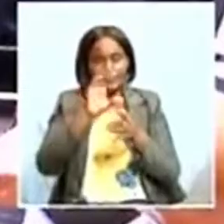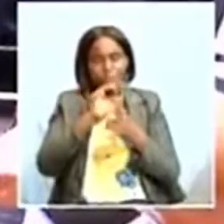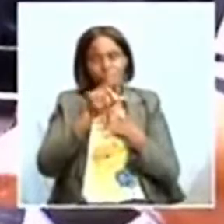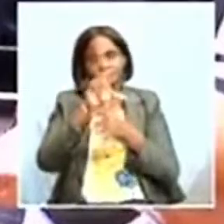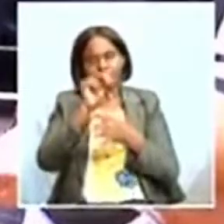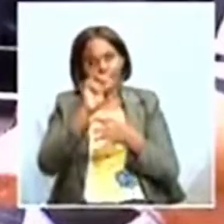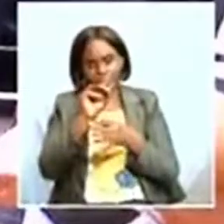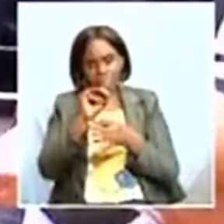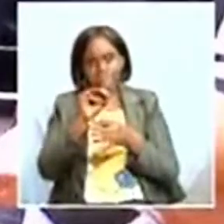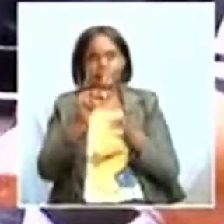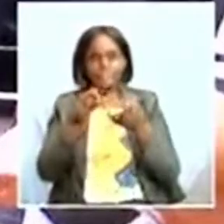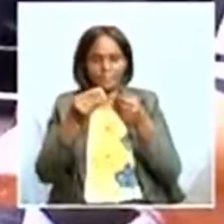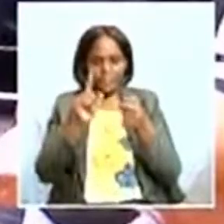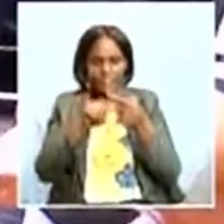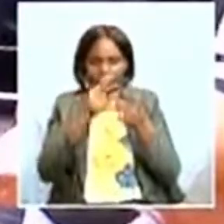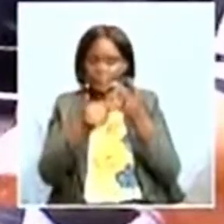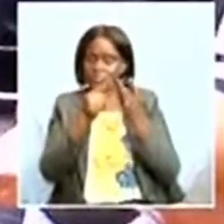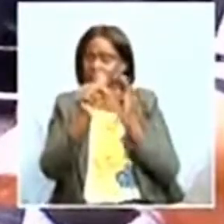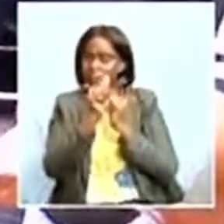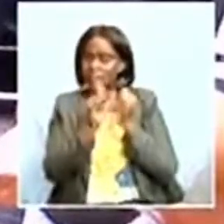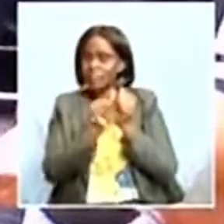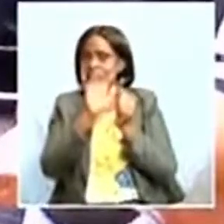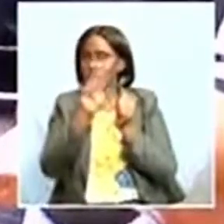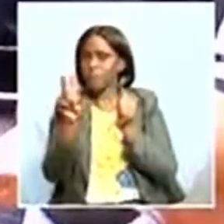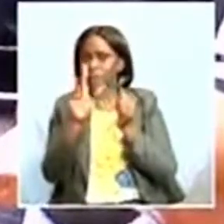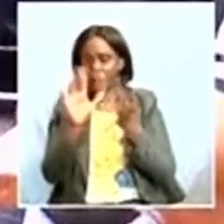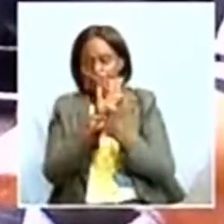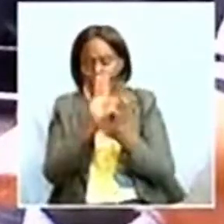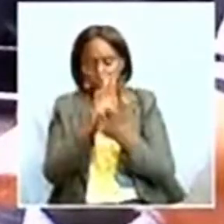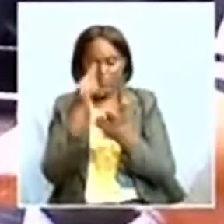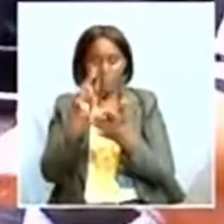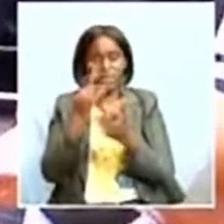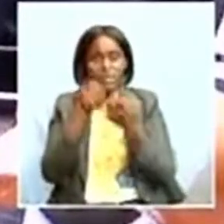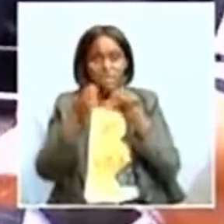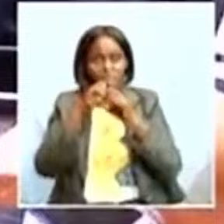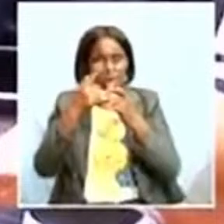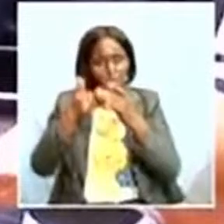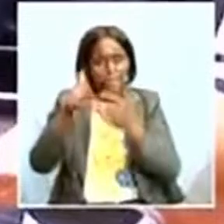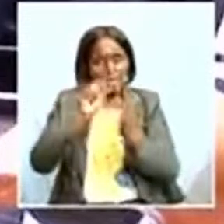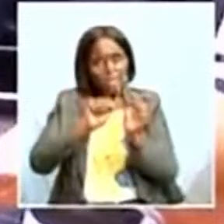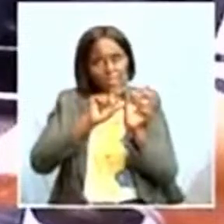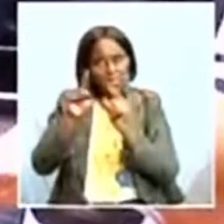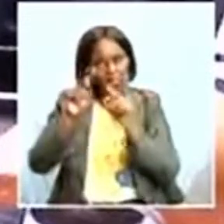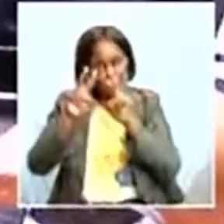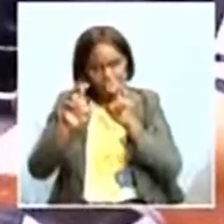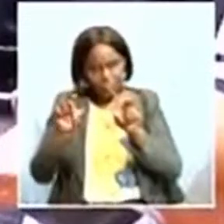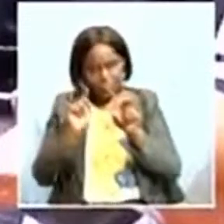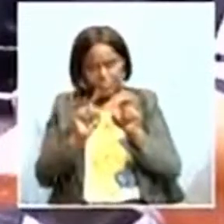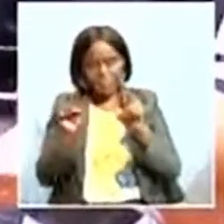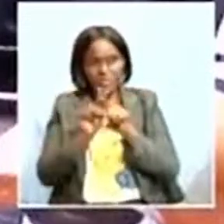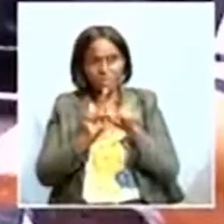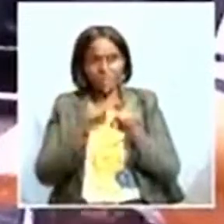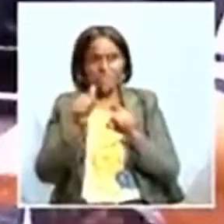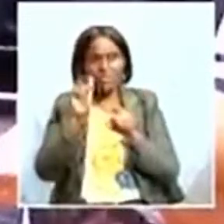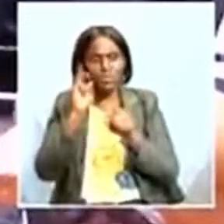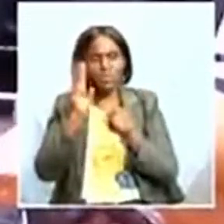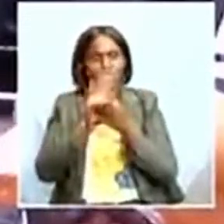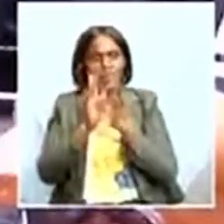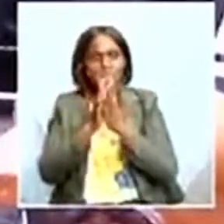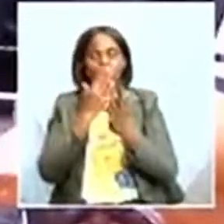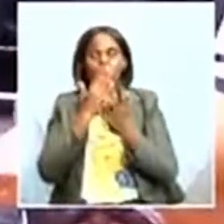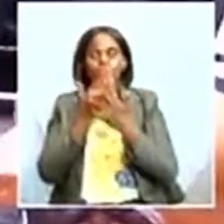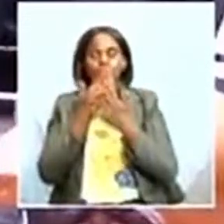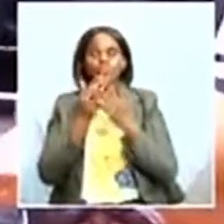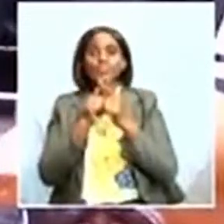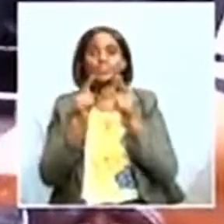was given. But this is about 51 pages. So if we can go and just check this, you realize to say that this is a